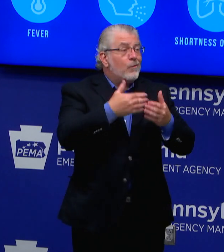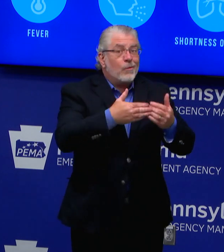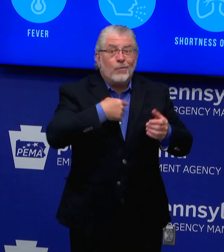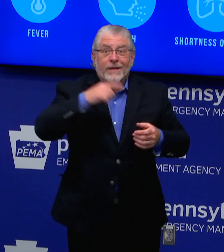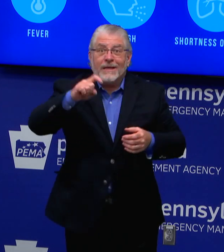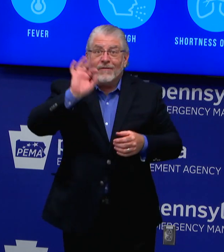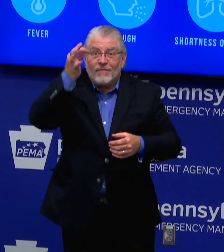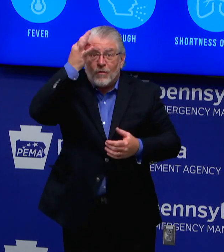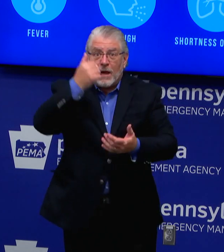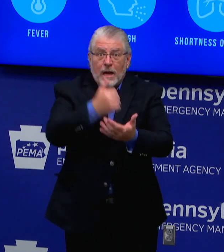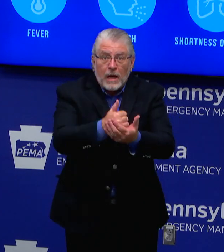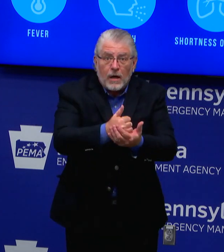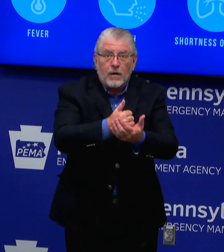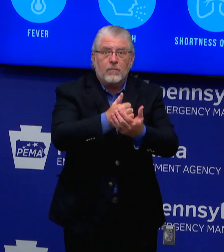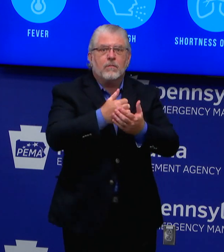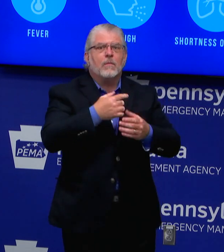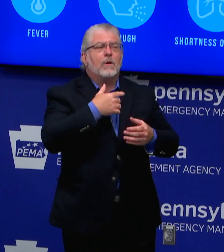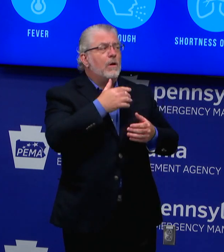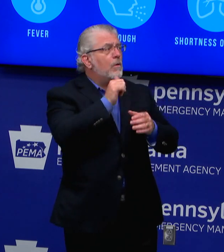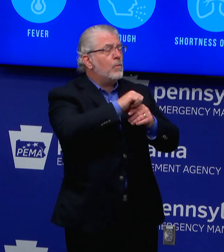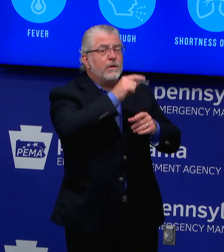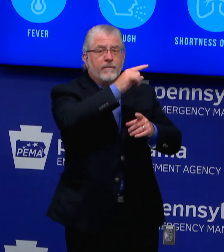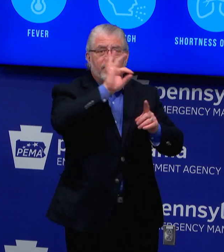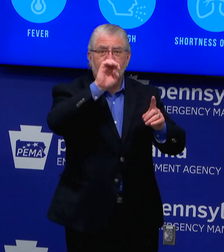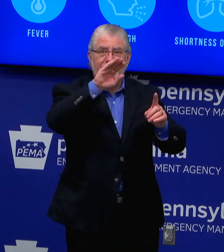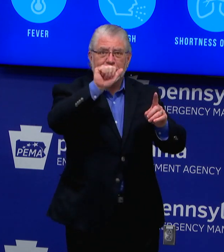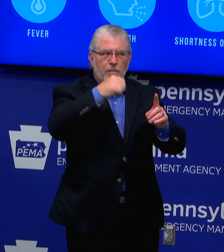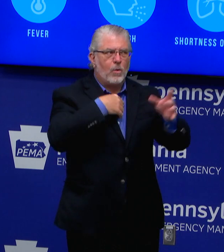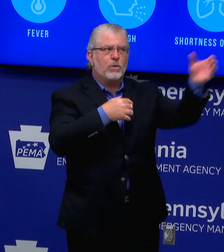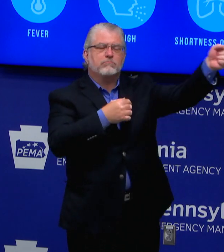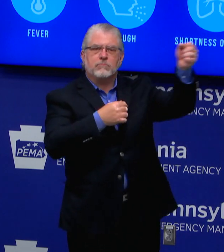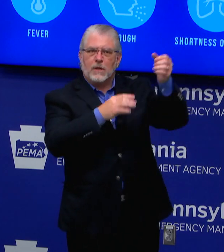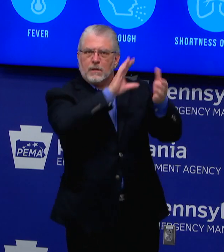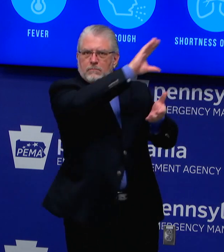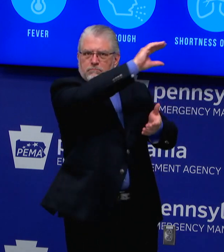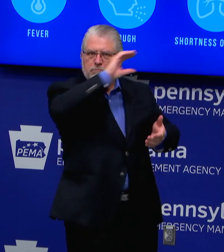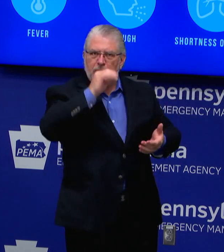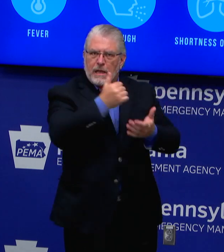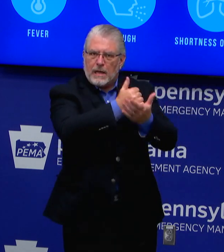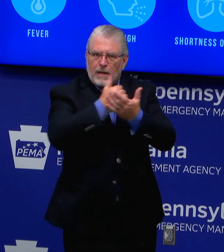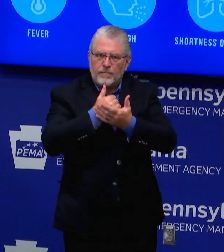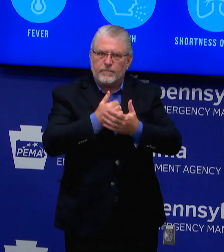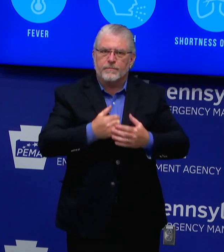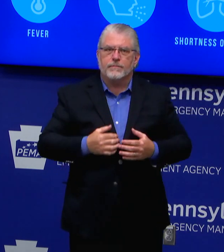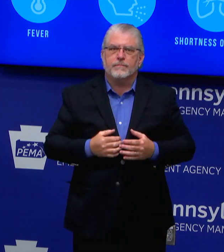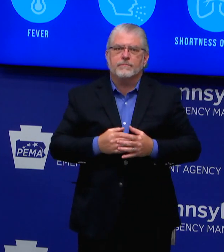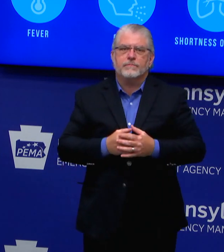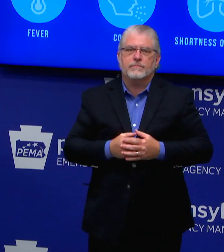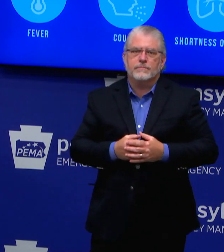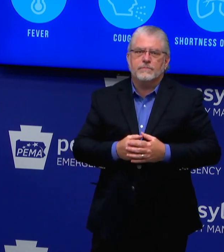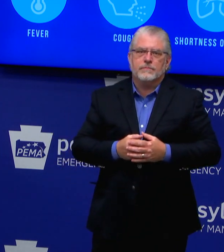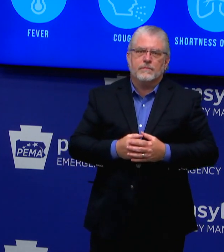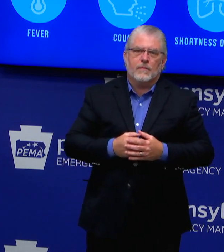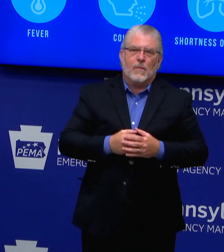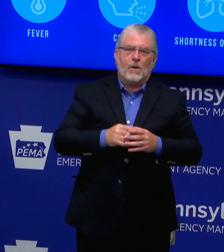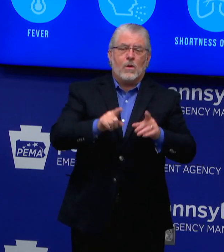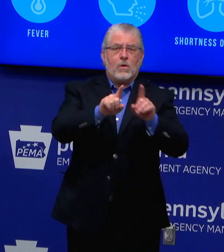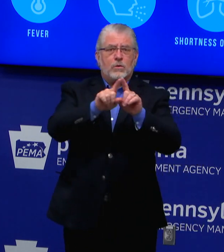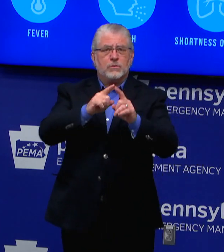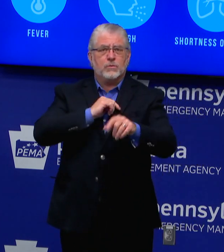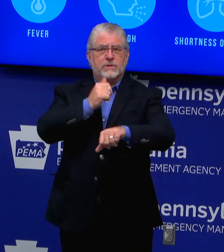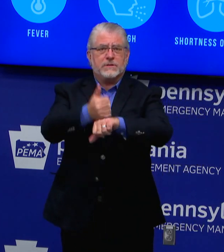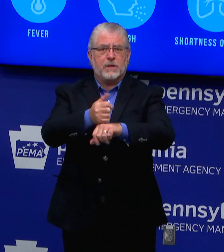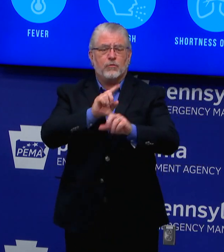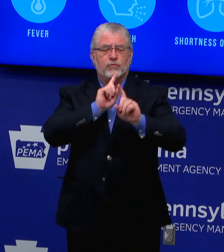Management Agency. The primary functions within the Commonwealth Response Coordination Center include maintaining situational awareness and providing a